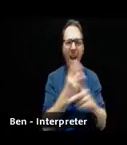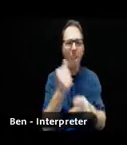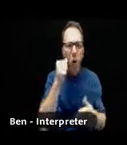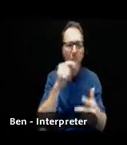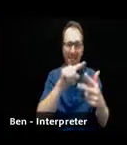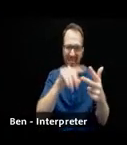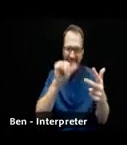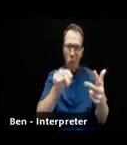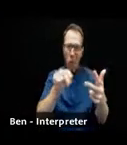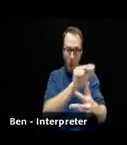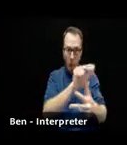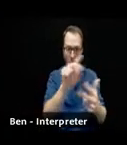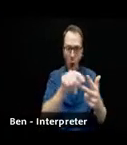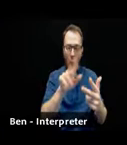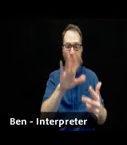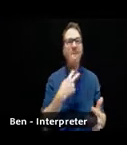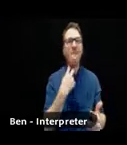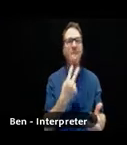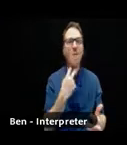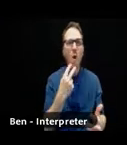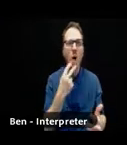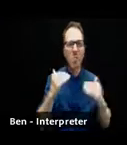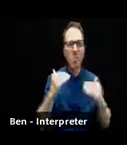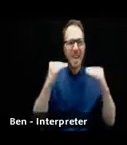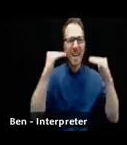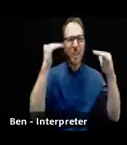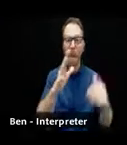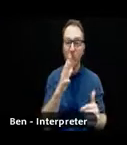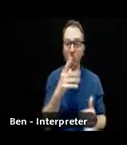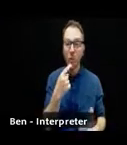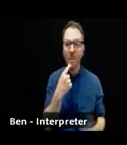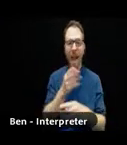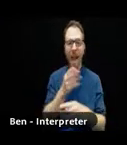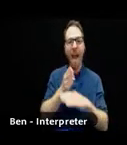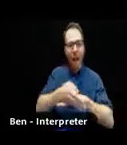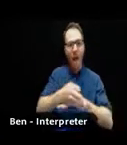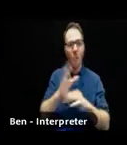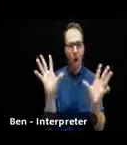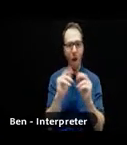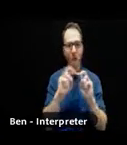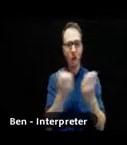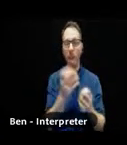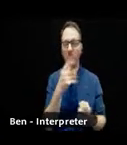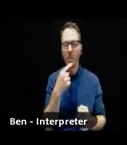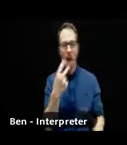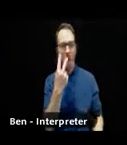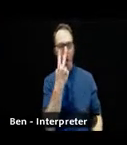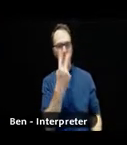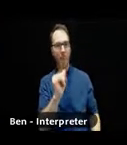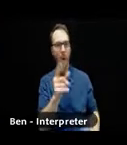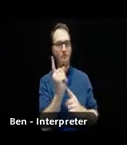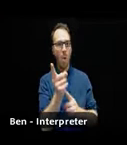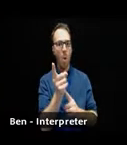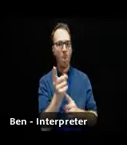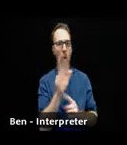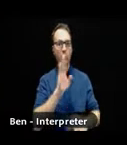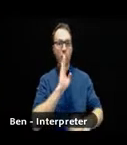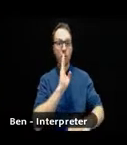no. And she was, you know, her voice was raised. She, like, her mother says after the conference, right, that she saw that as a moment in which her